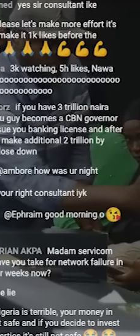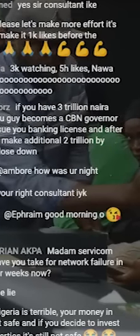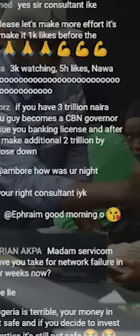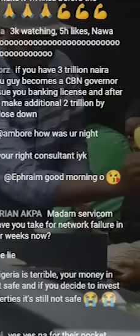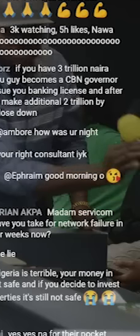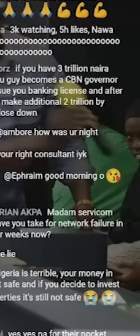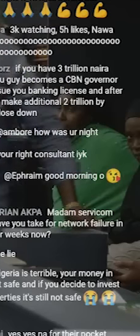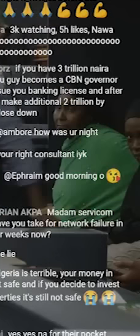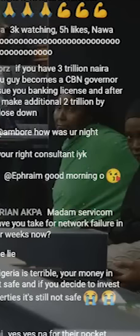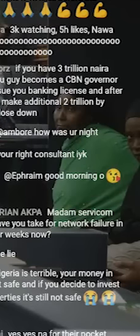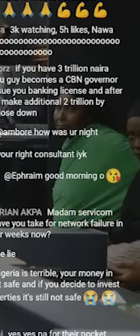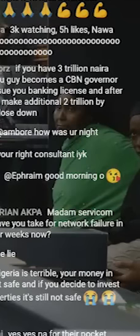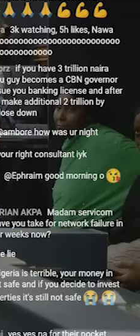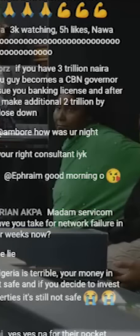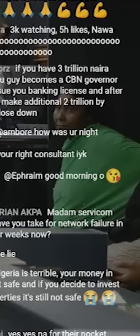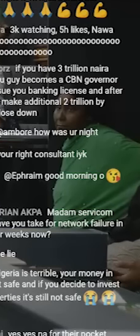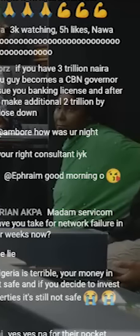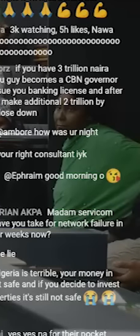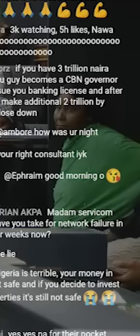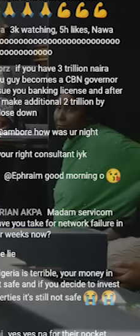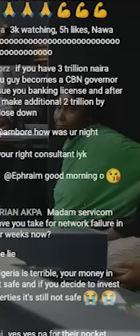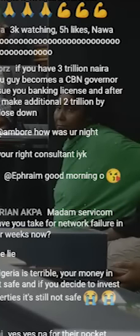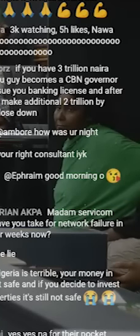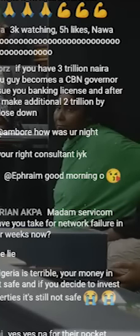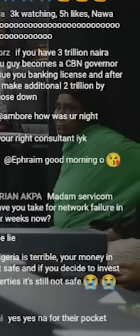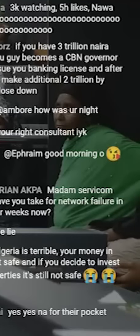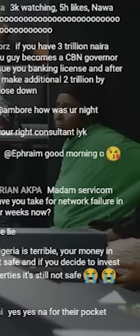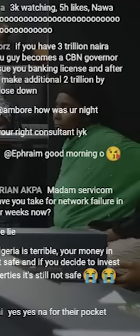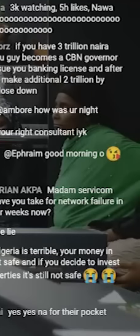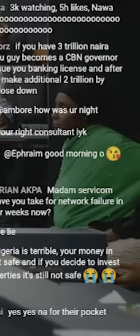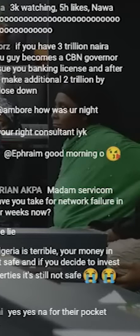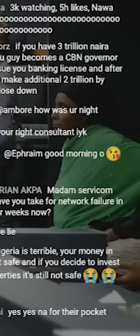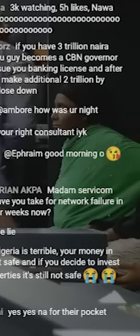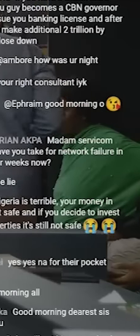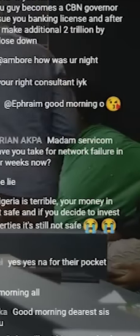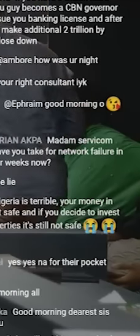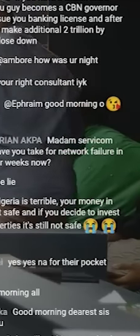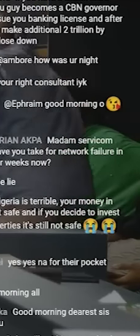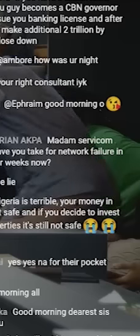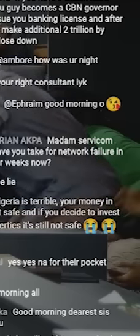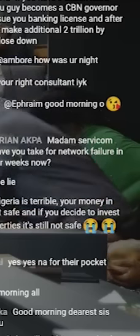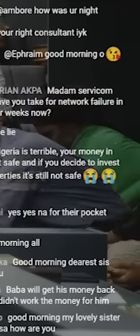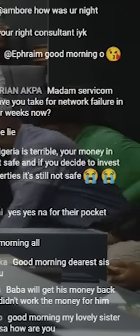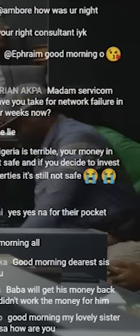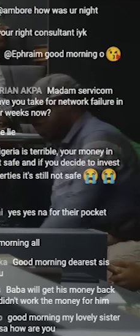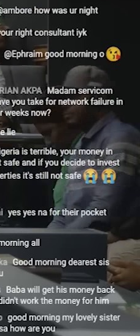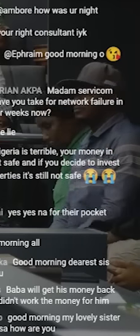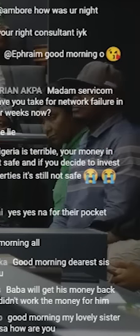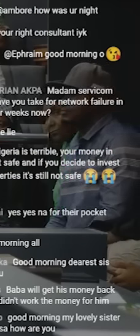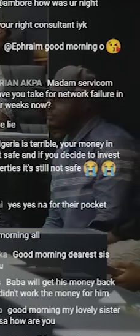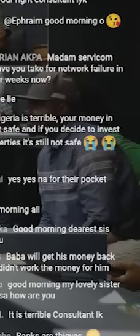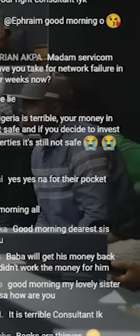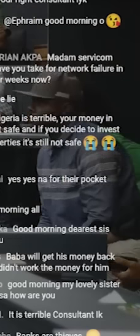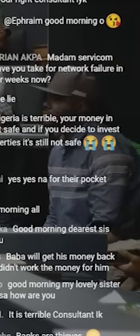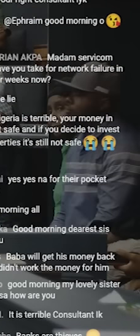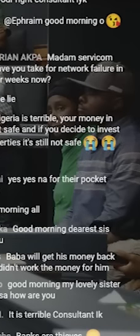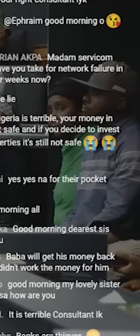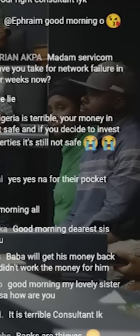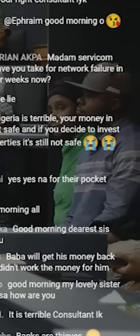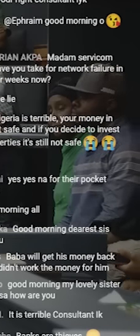You go tell us your name and then Ingo talking on name. Your name? Sir, my name